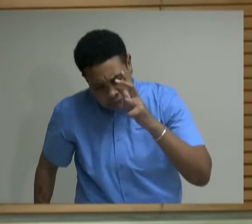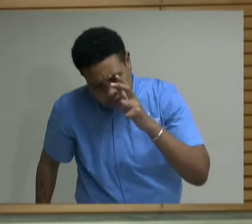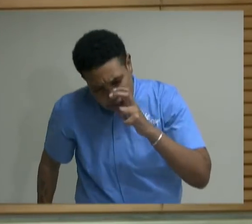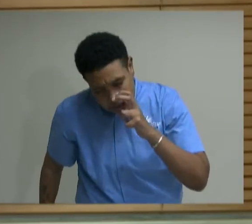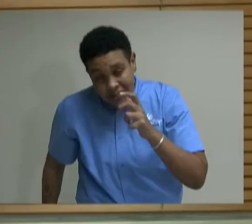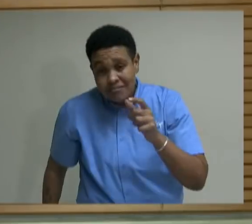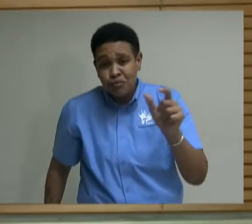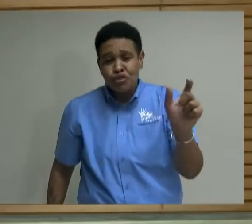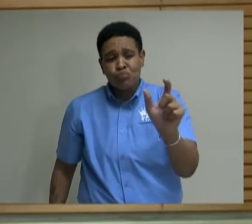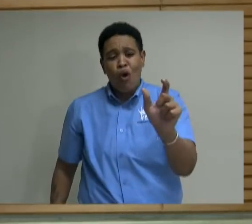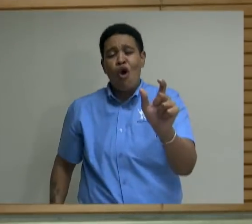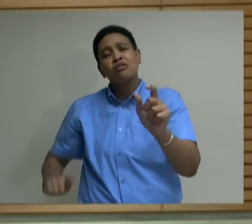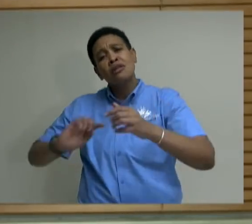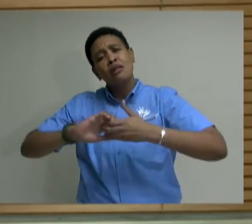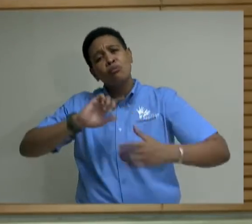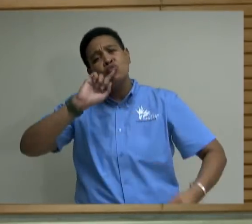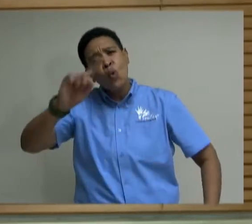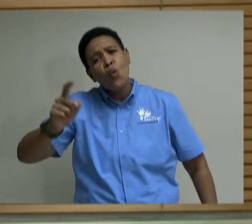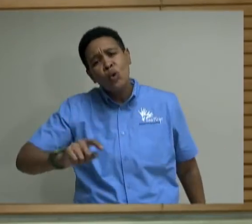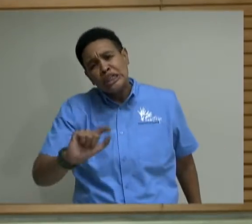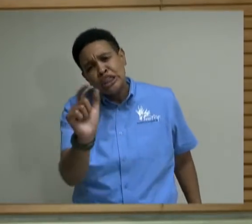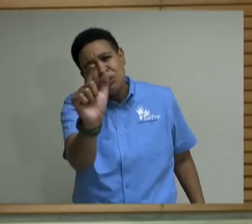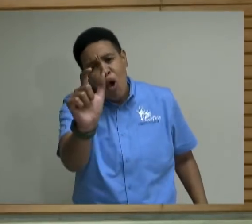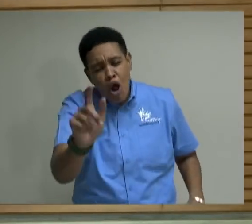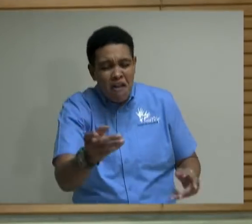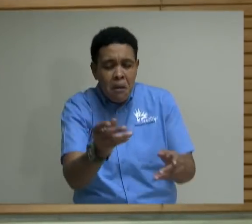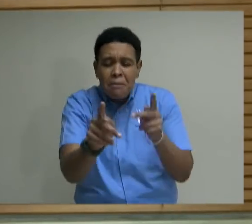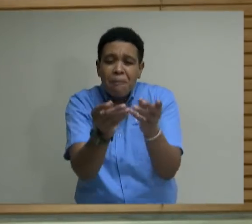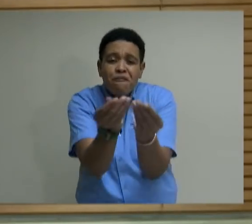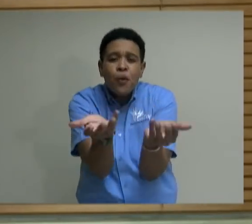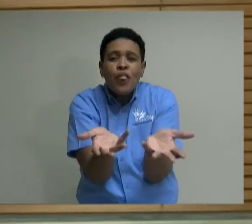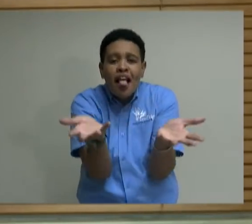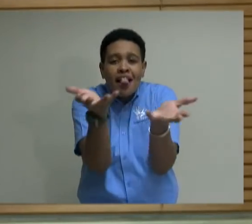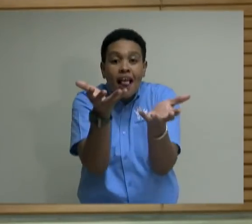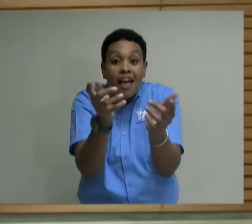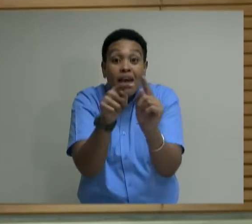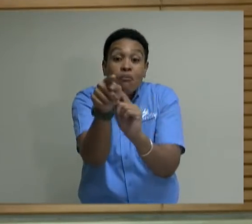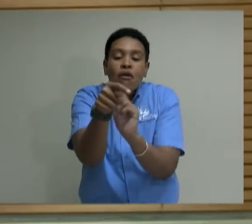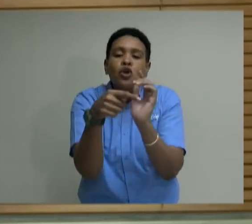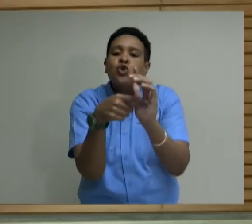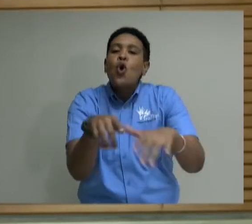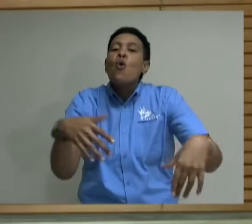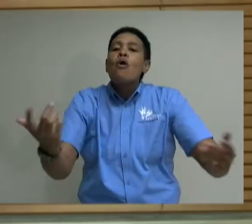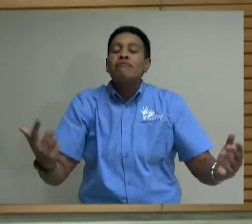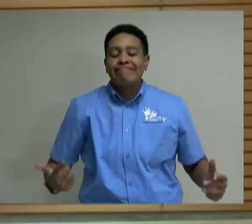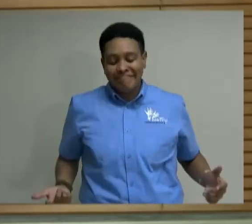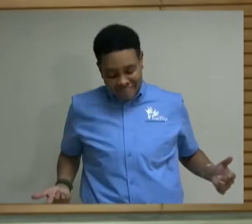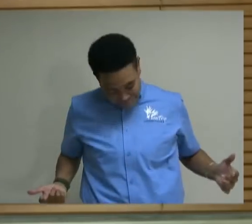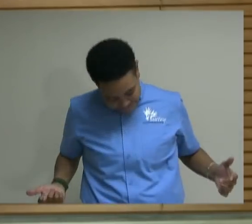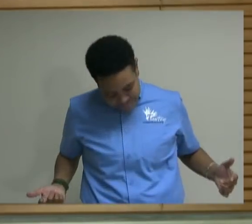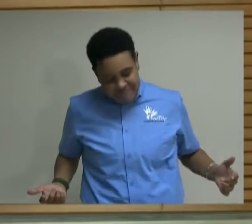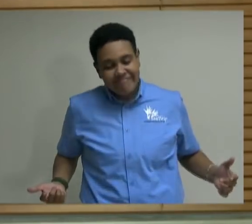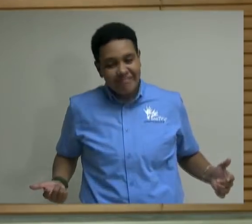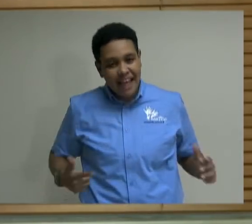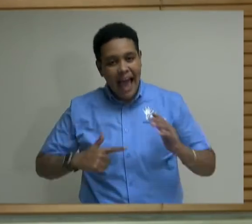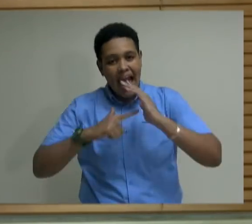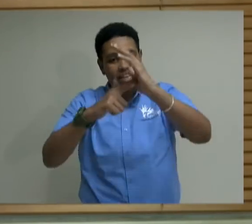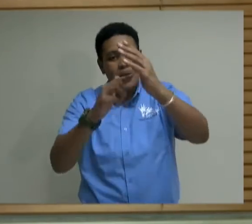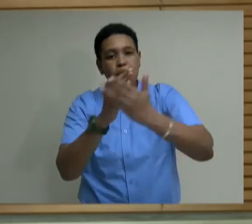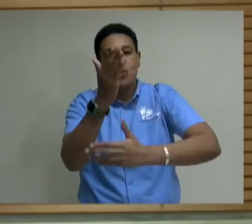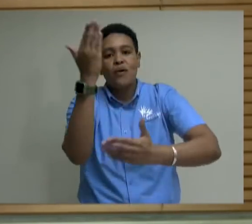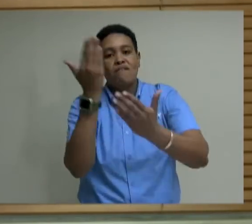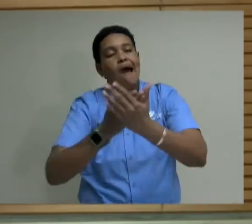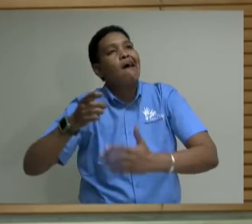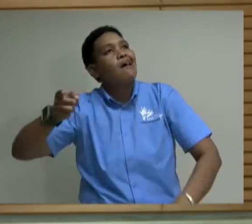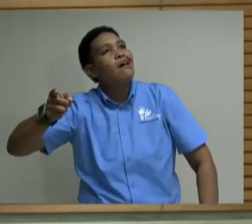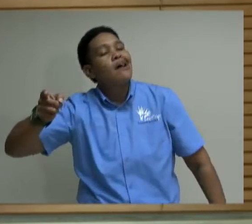small parish or relatively small by population, but they are now showing an example by virtue of the fact that they